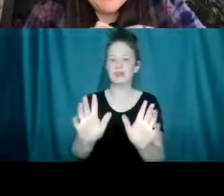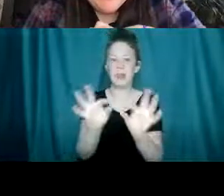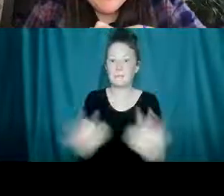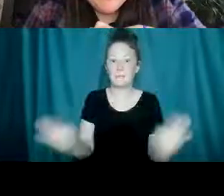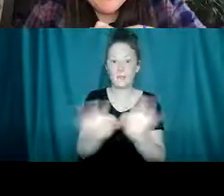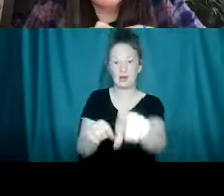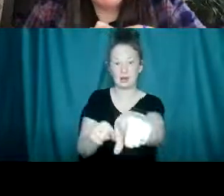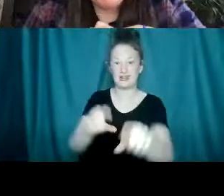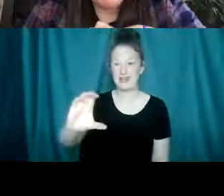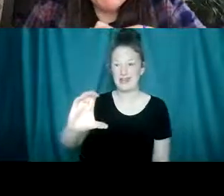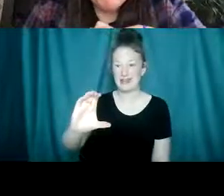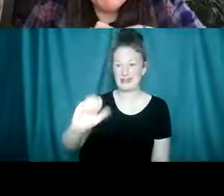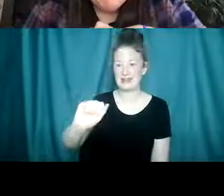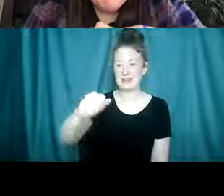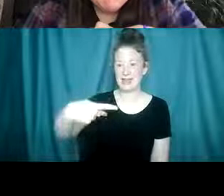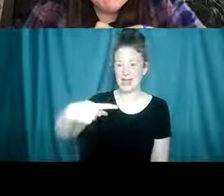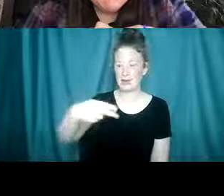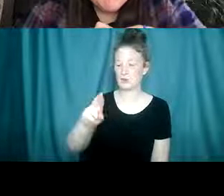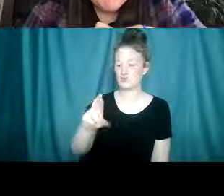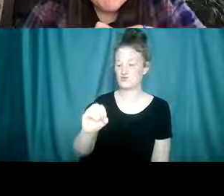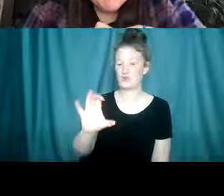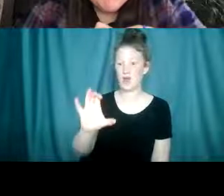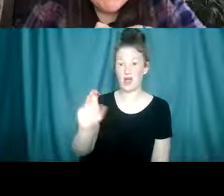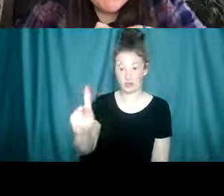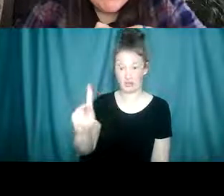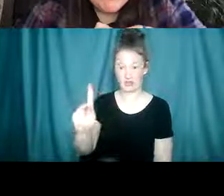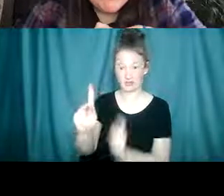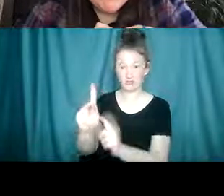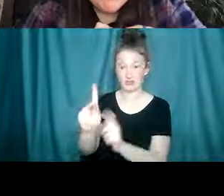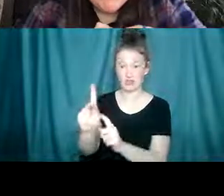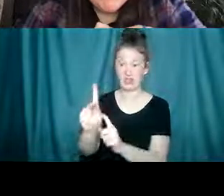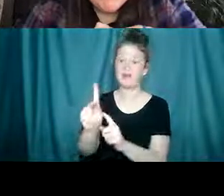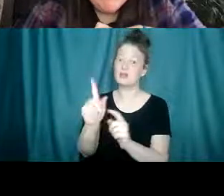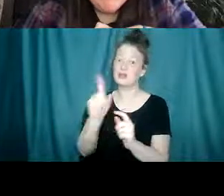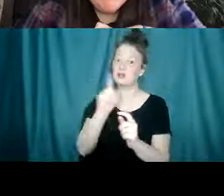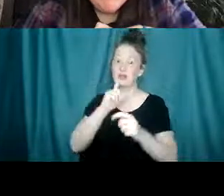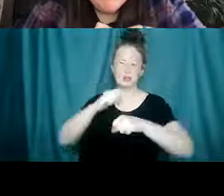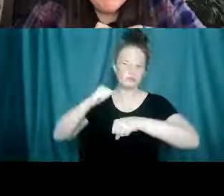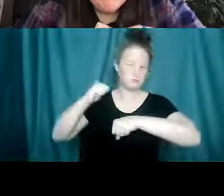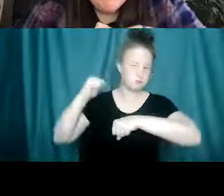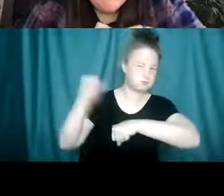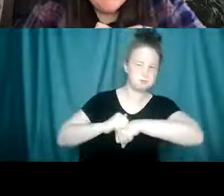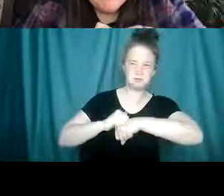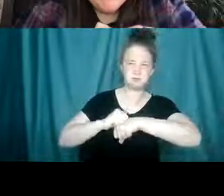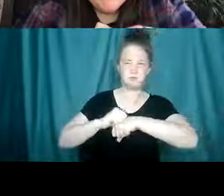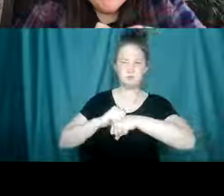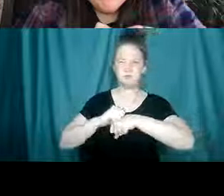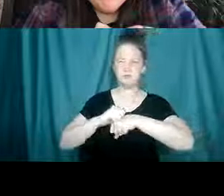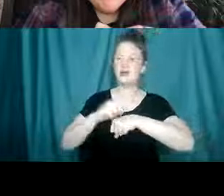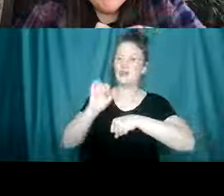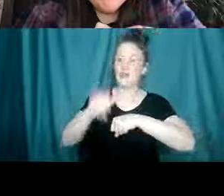called Caprock. And Caprock really is a very impermeable layer of rocks that's able to